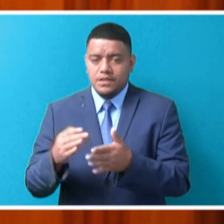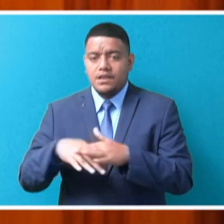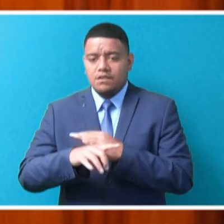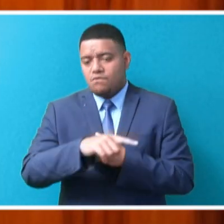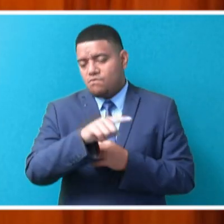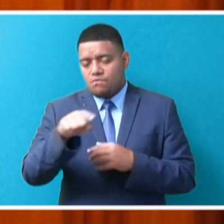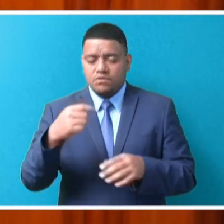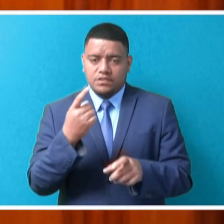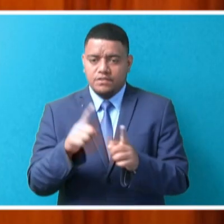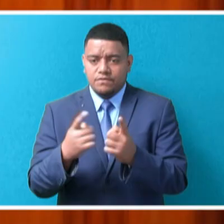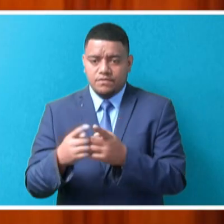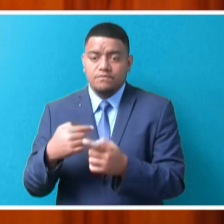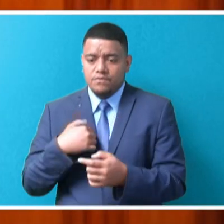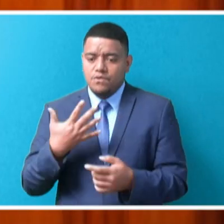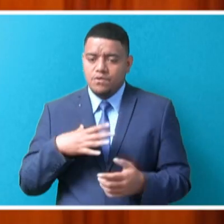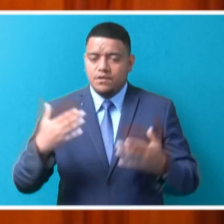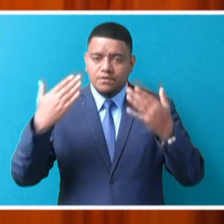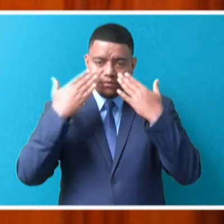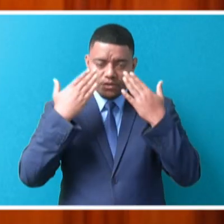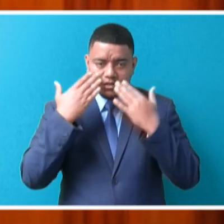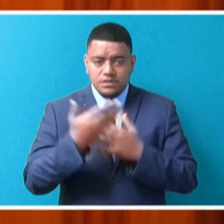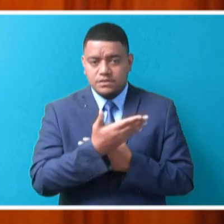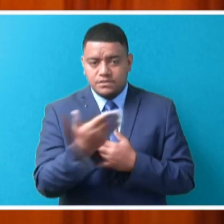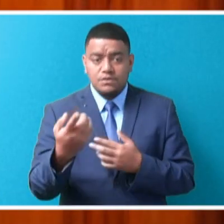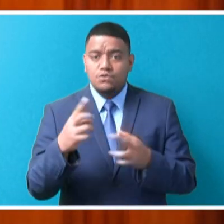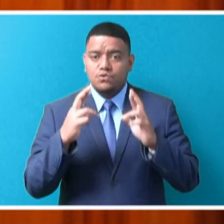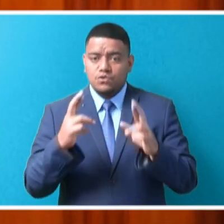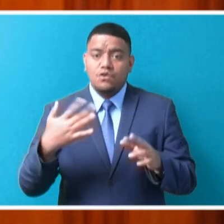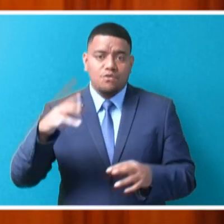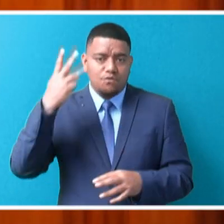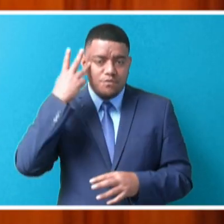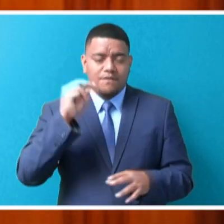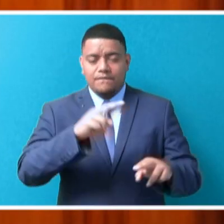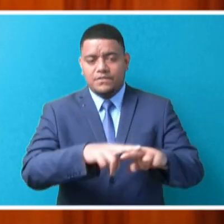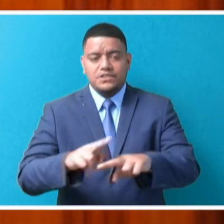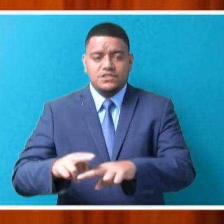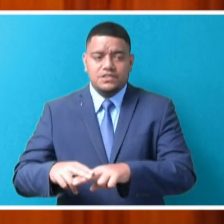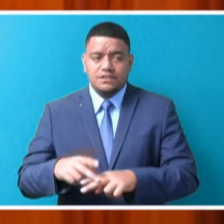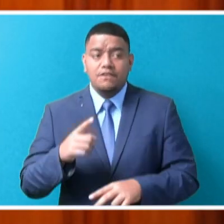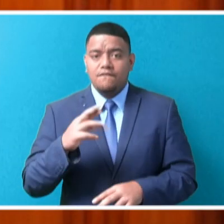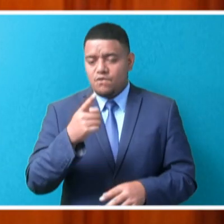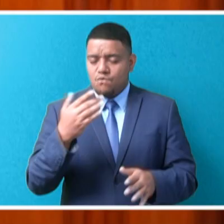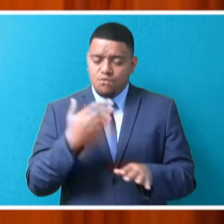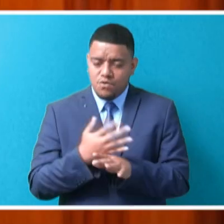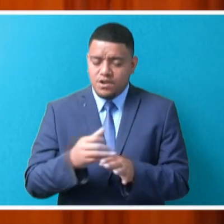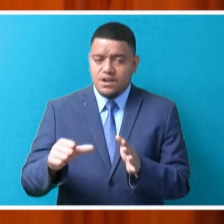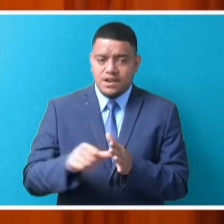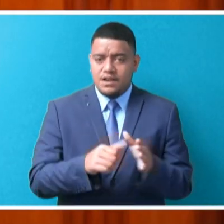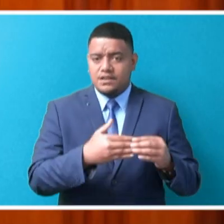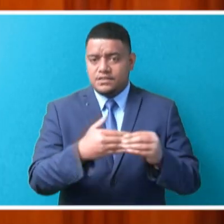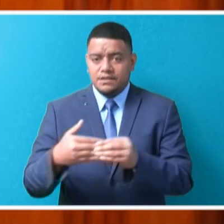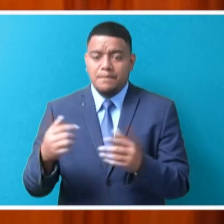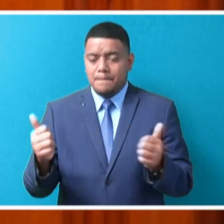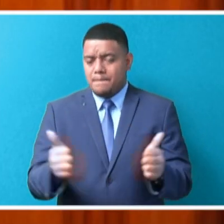nation. I extend my sincere appreciation and warmest wishes to all the women of Fiji for their resilience, leadership, and the many roles